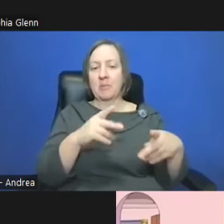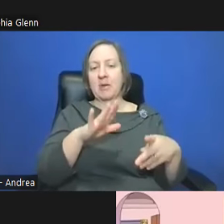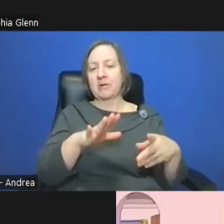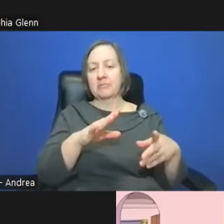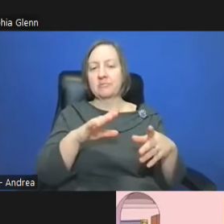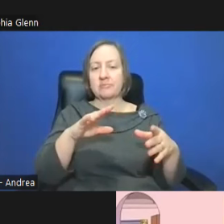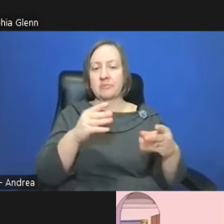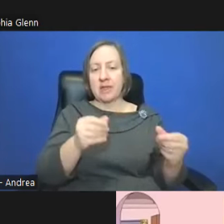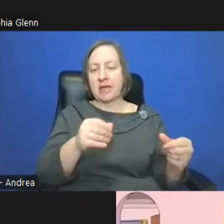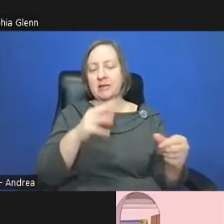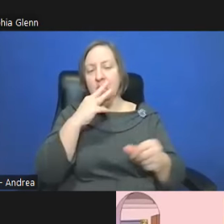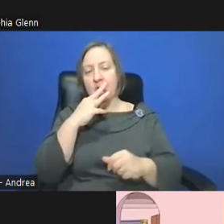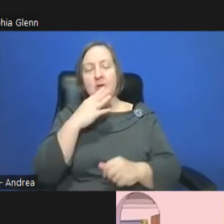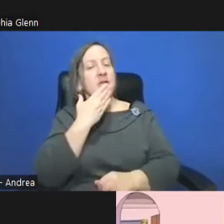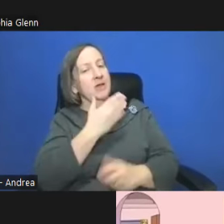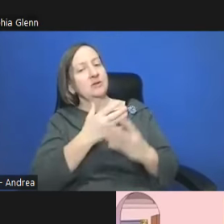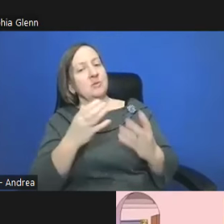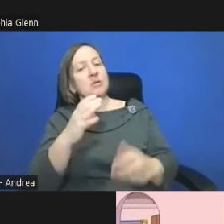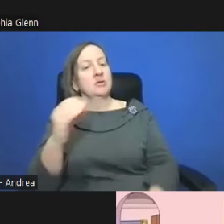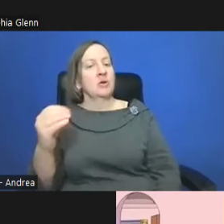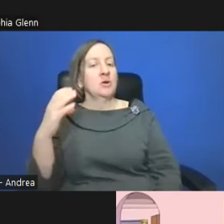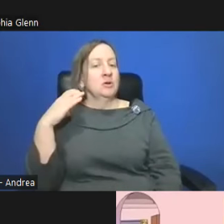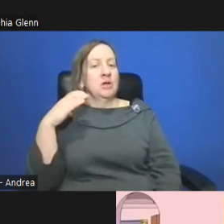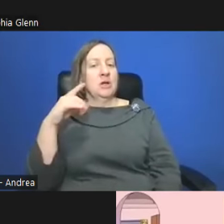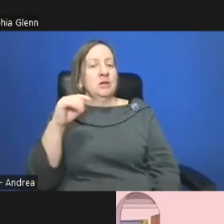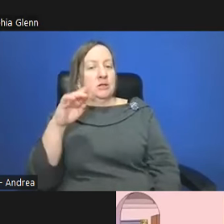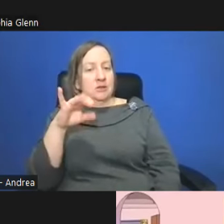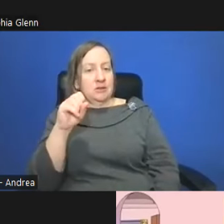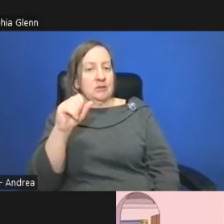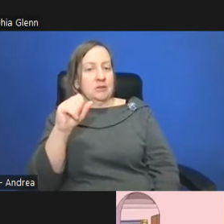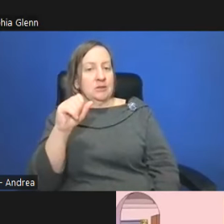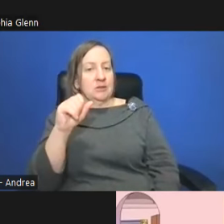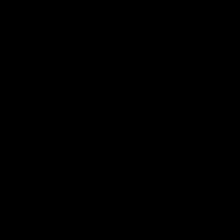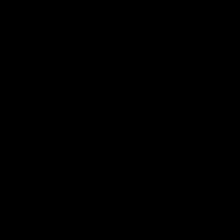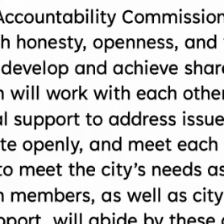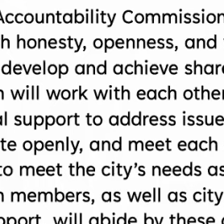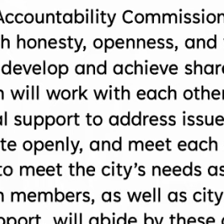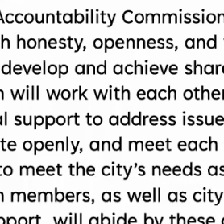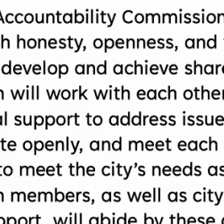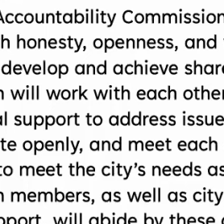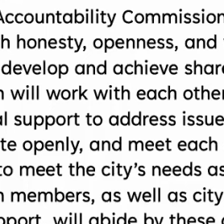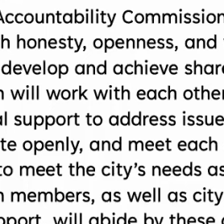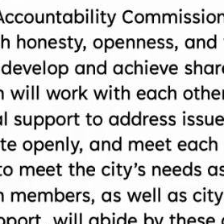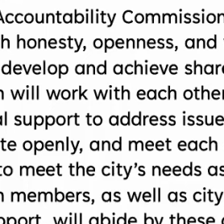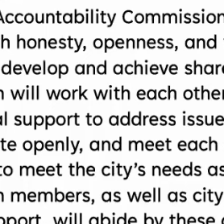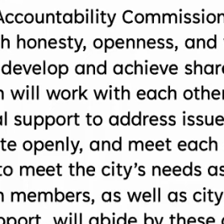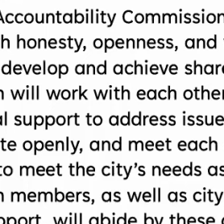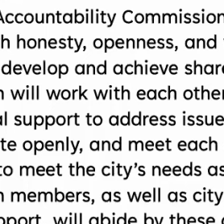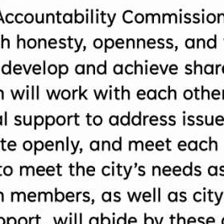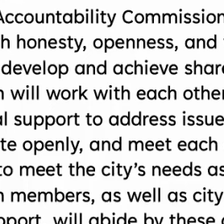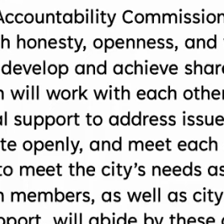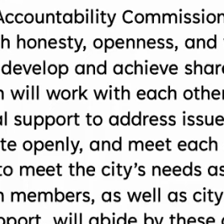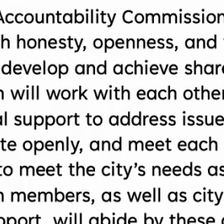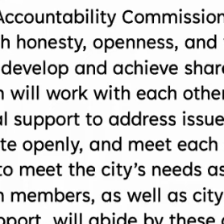Thank you so much, Co-Chair Tearseth. I'd like to ask that Victoria resume sharing.